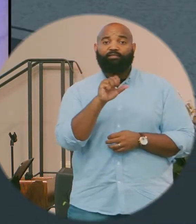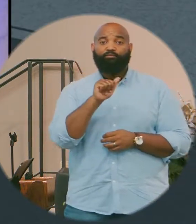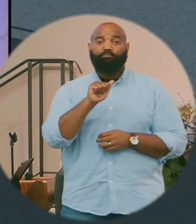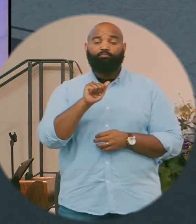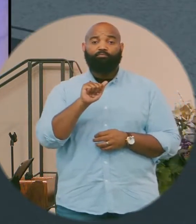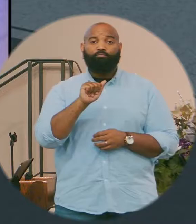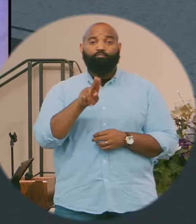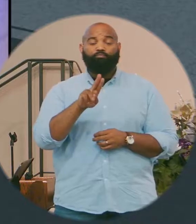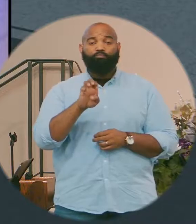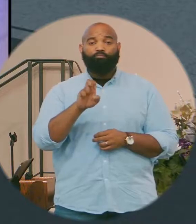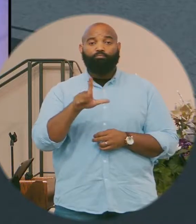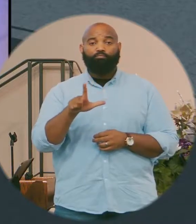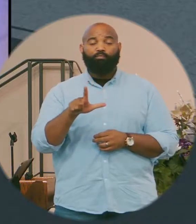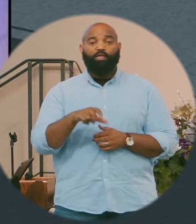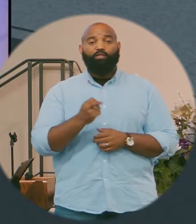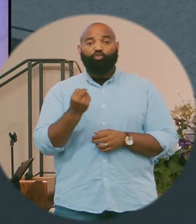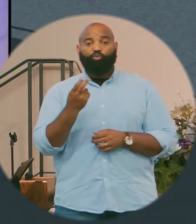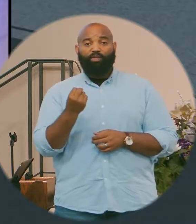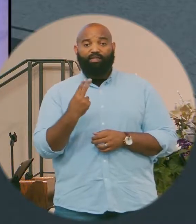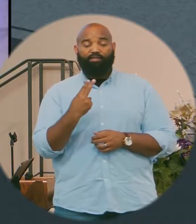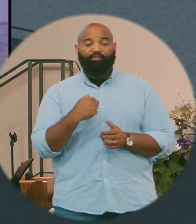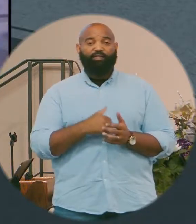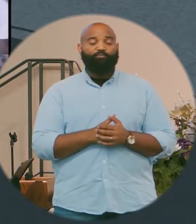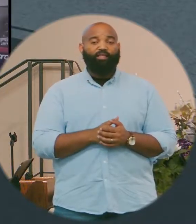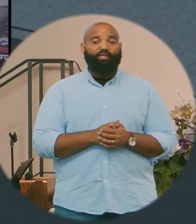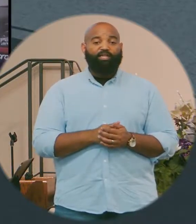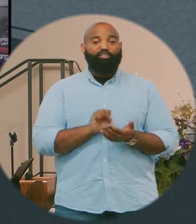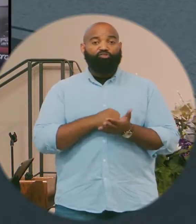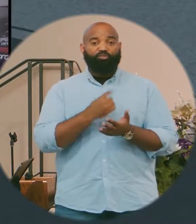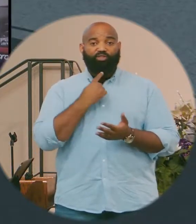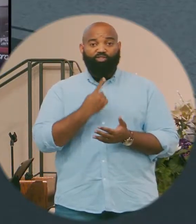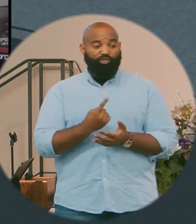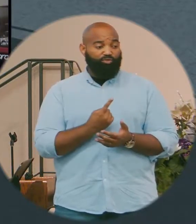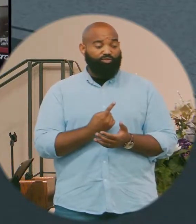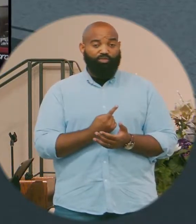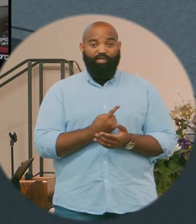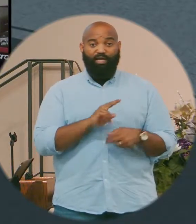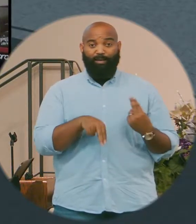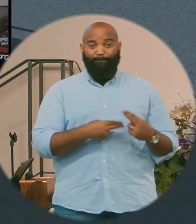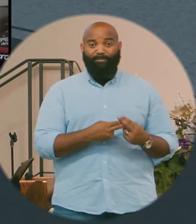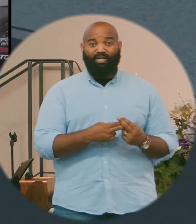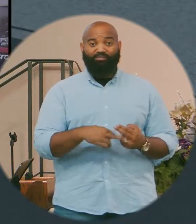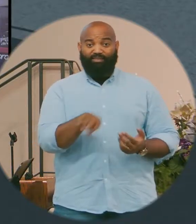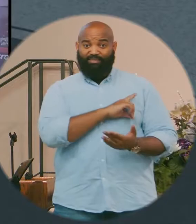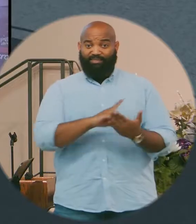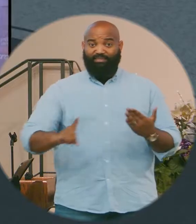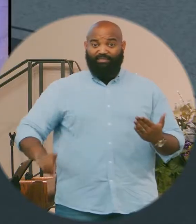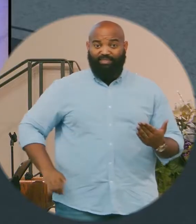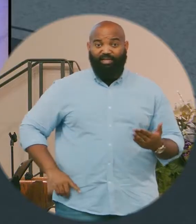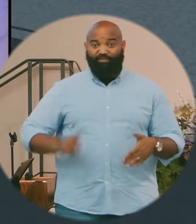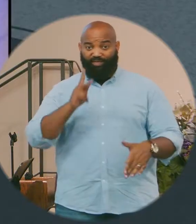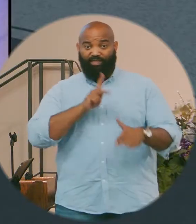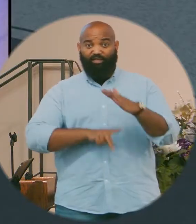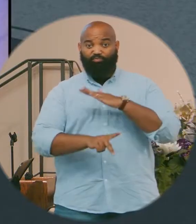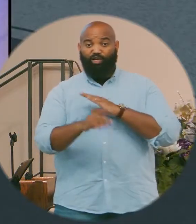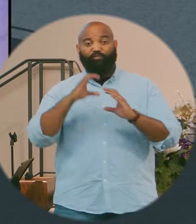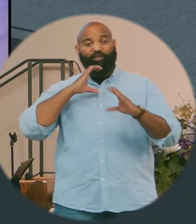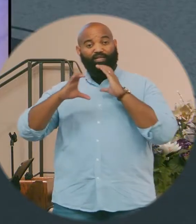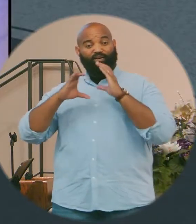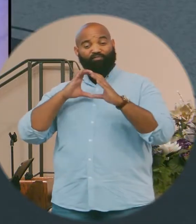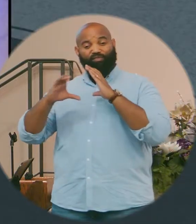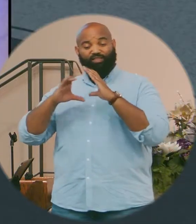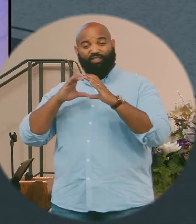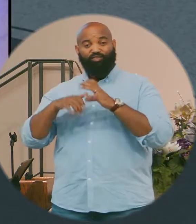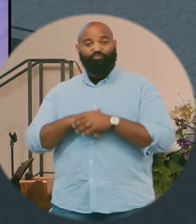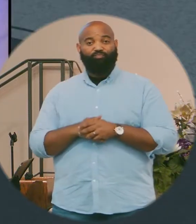detailed what Psalms 150 was about. I love it how God did that. And I'm going to summarize 2 Samuel 4,